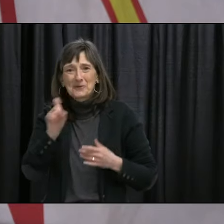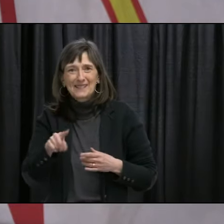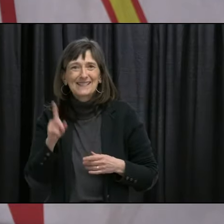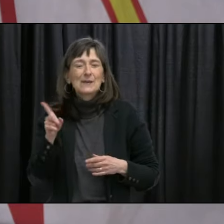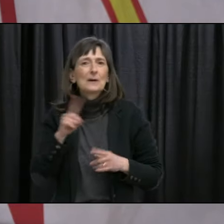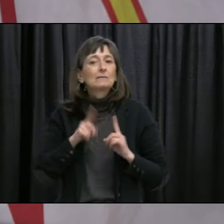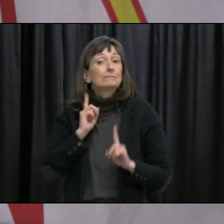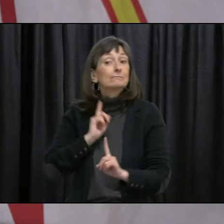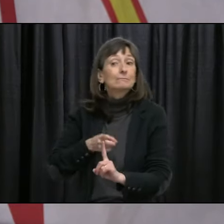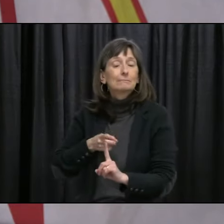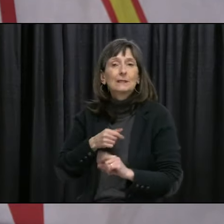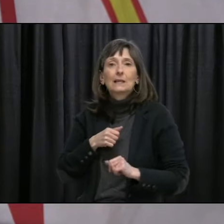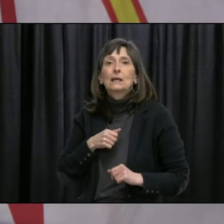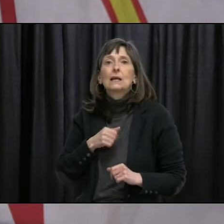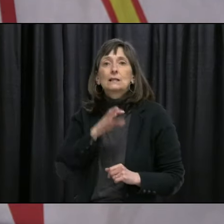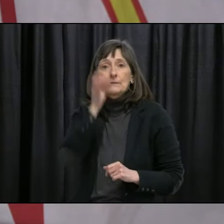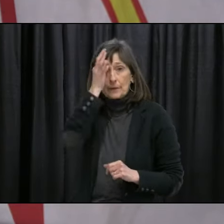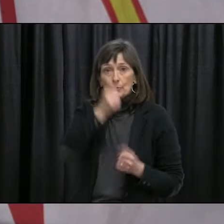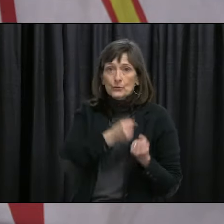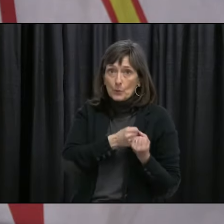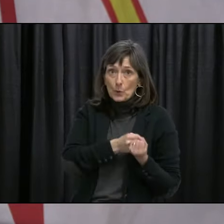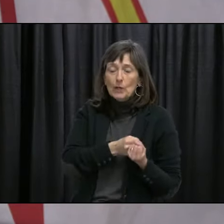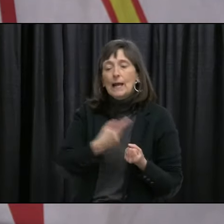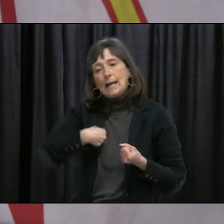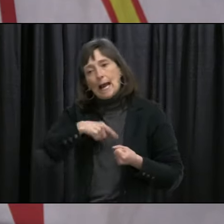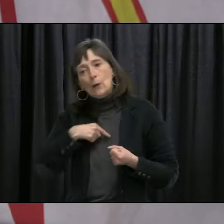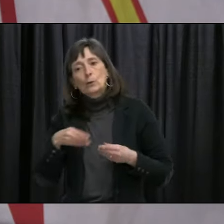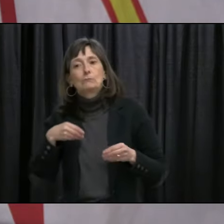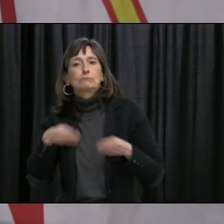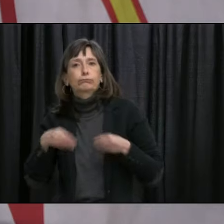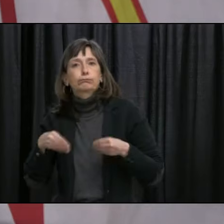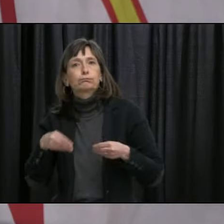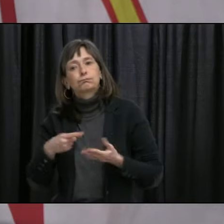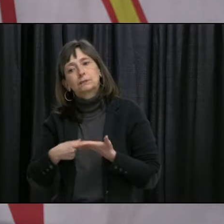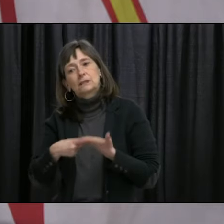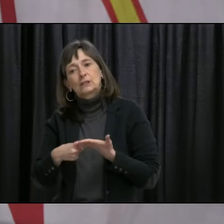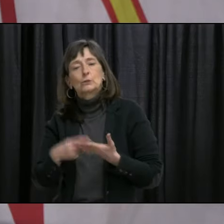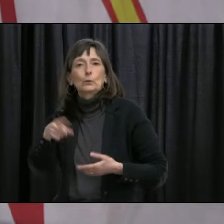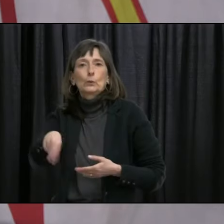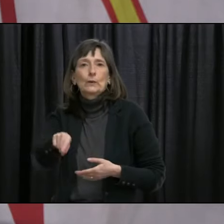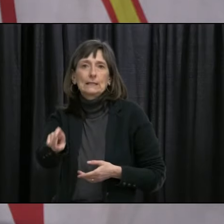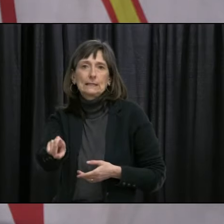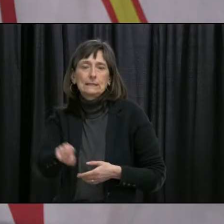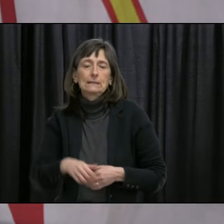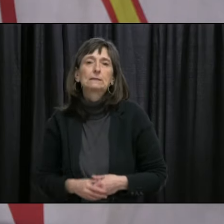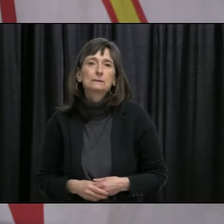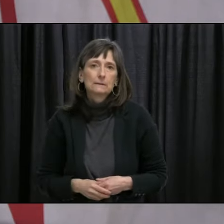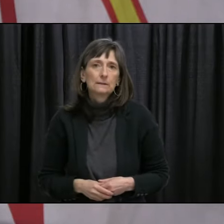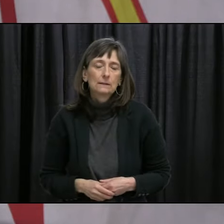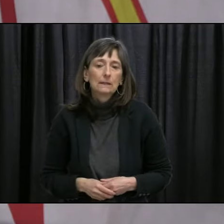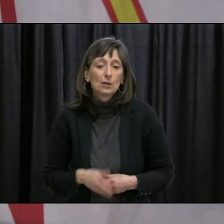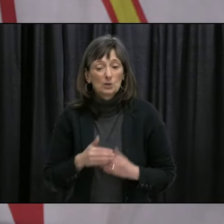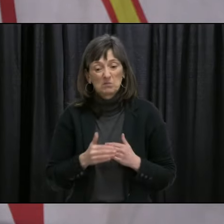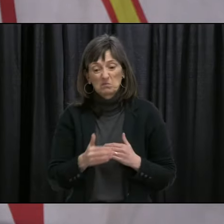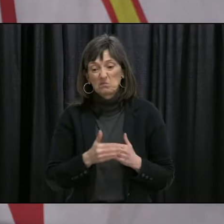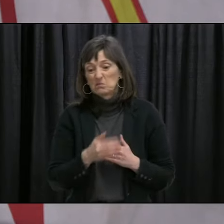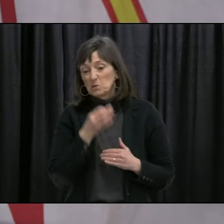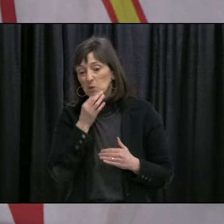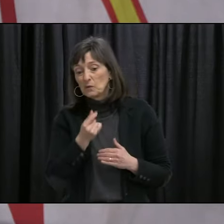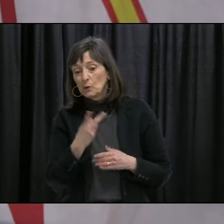it really comes down to the federal supports and the level of engagement that's currently going on, and we'll be making a decision over the coming